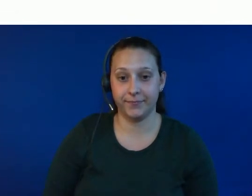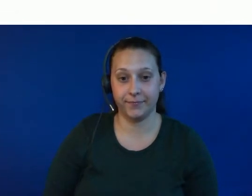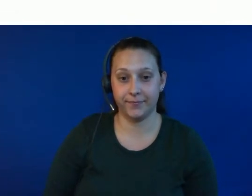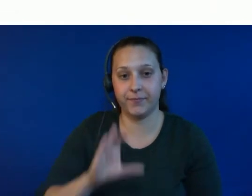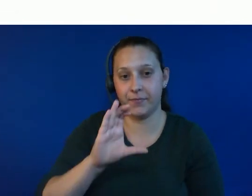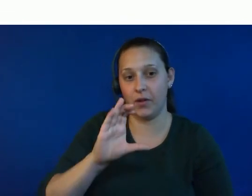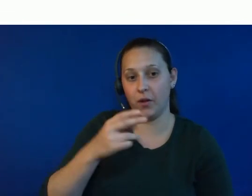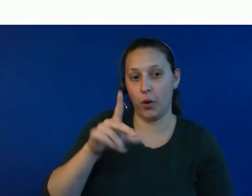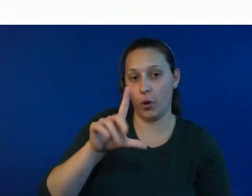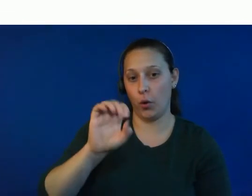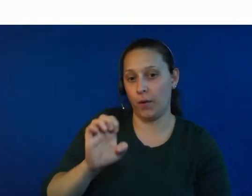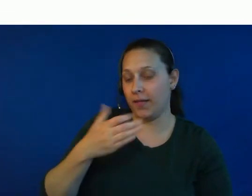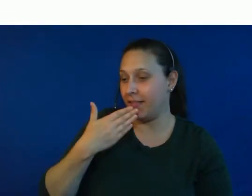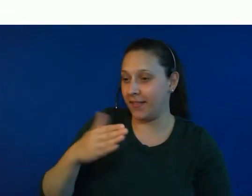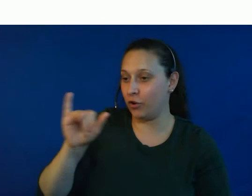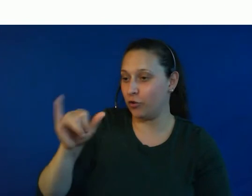Thank you, Johnny.